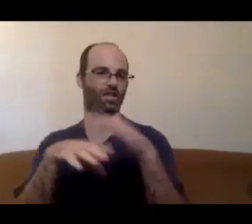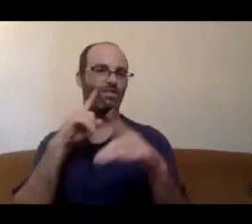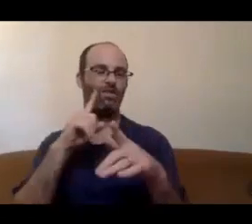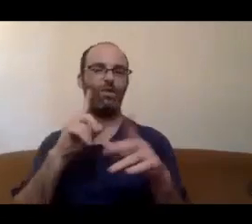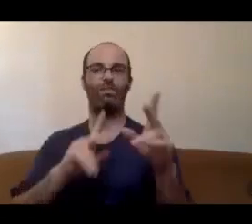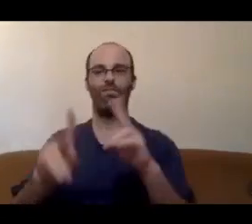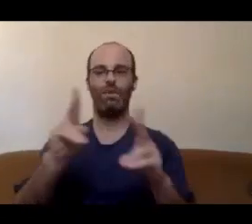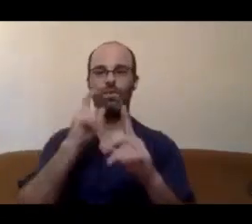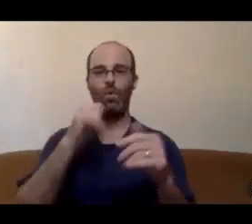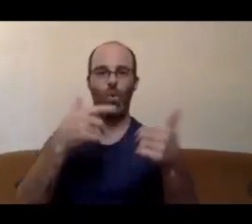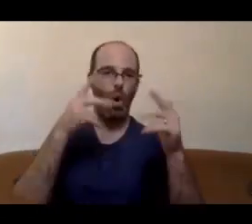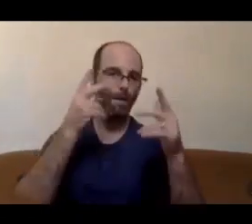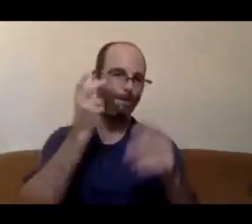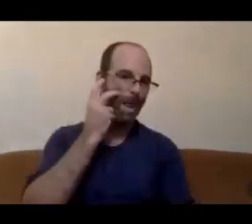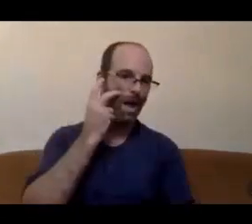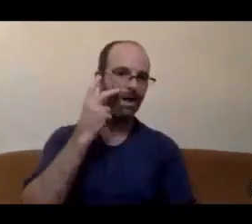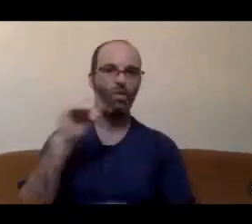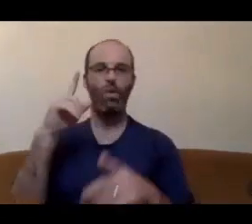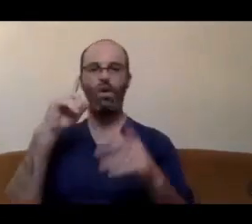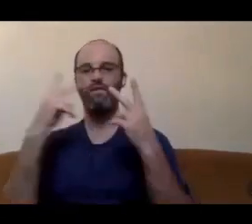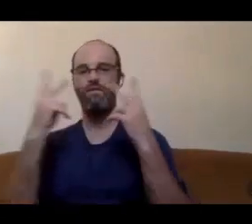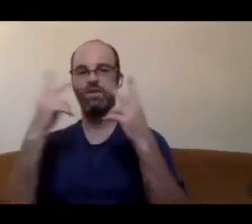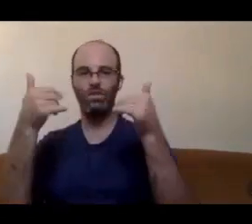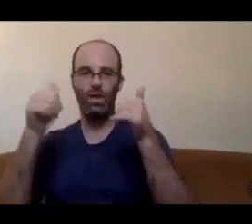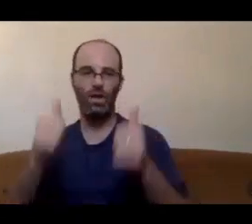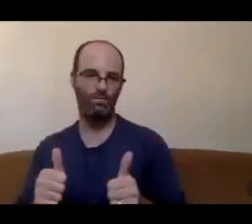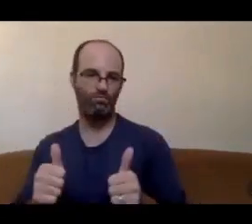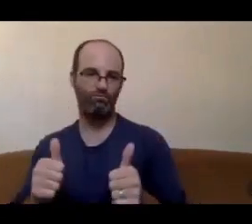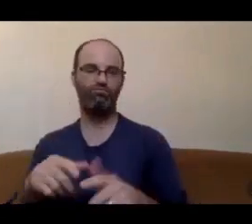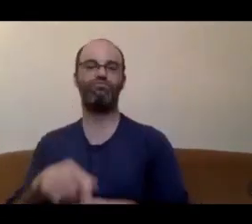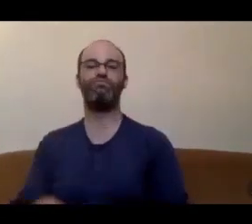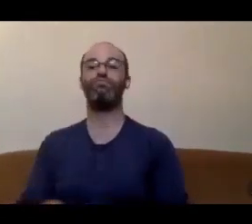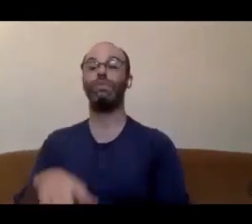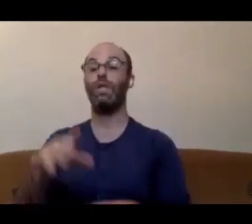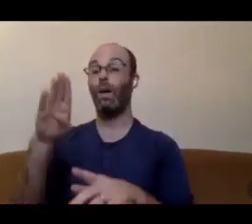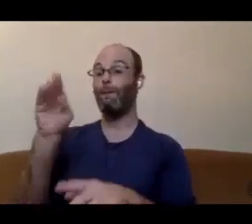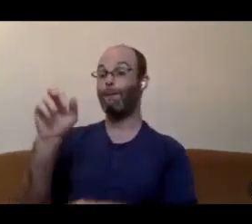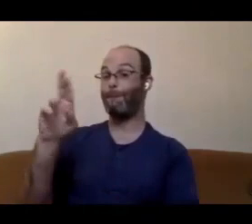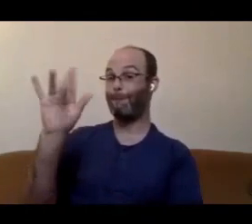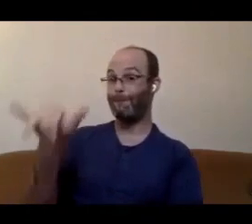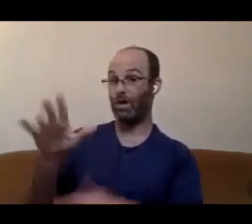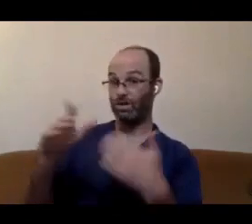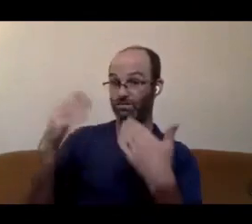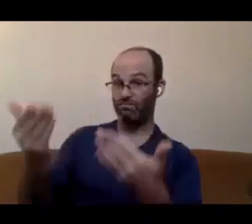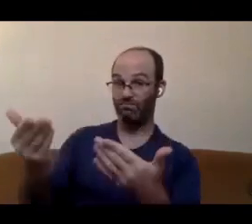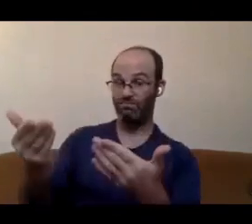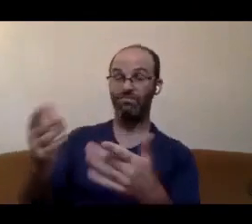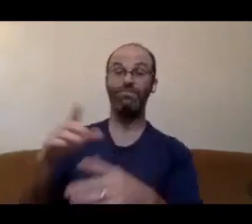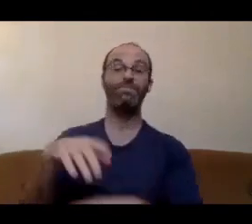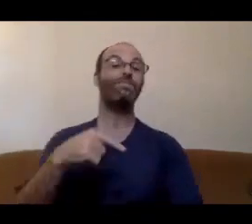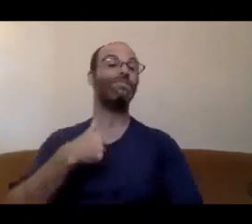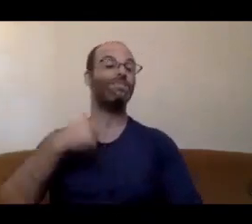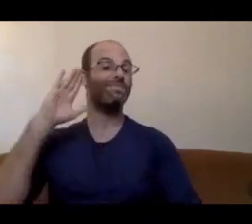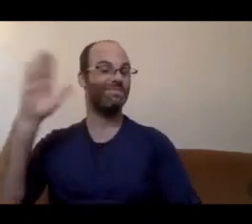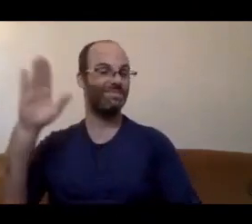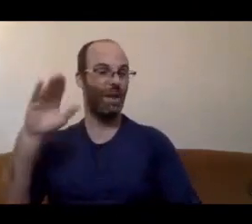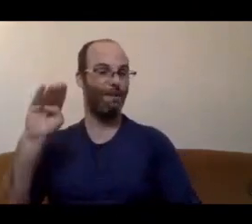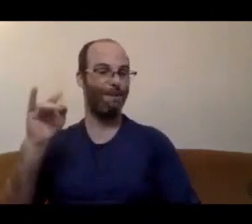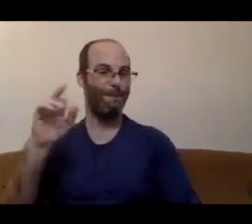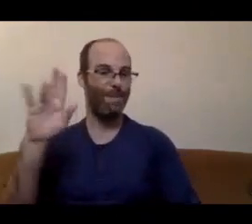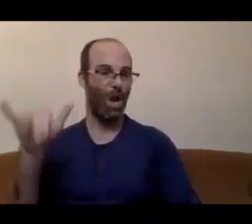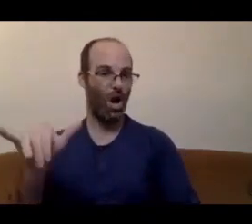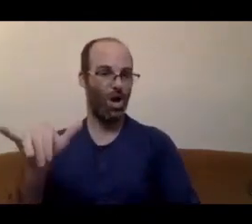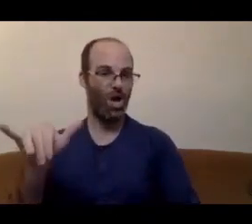Oh, so awesome. Thank you. And Barney, can you introduce yourself? Sure. So I'm Barney. I have